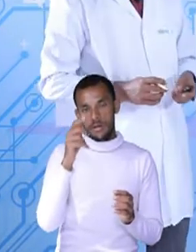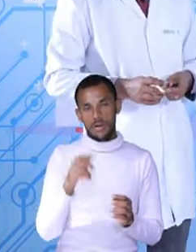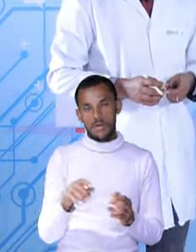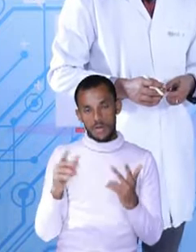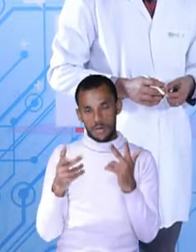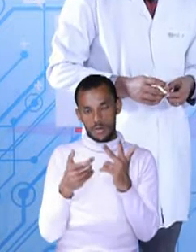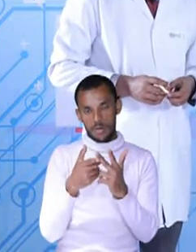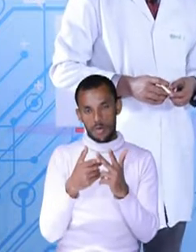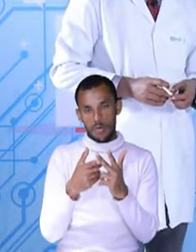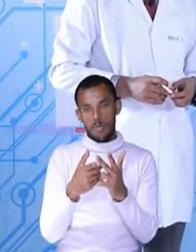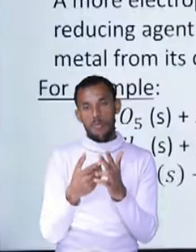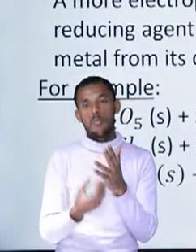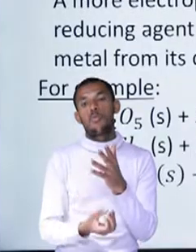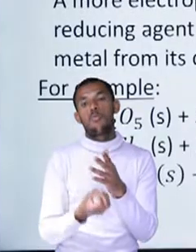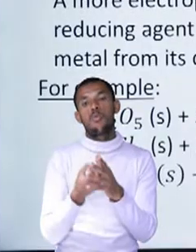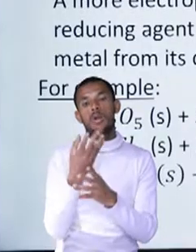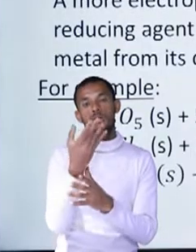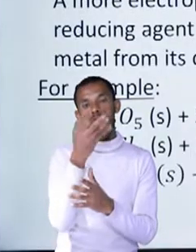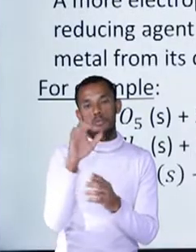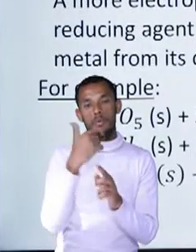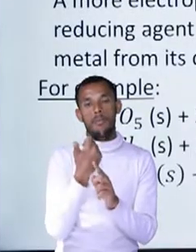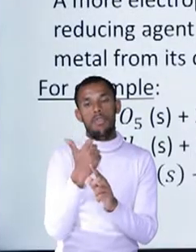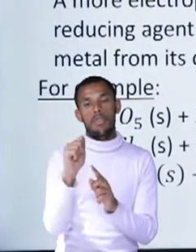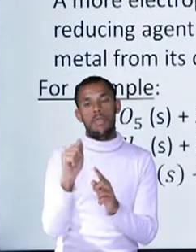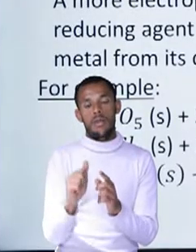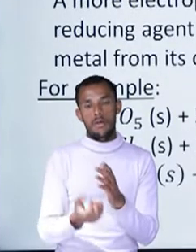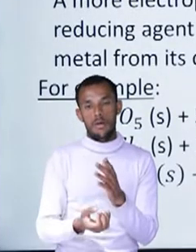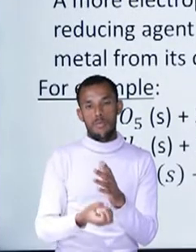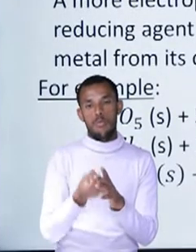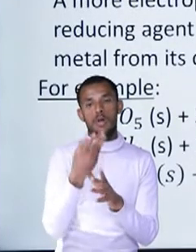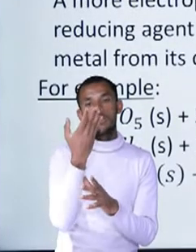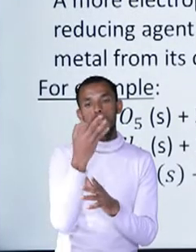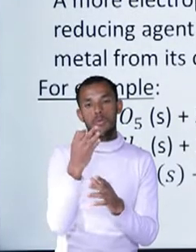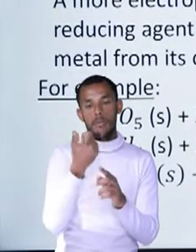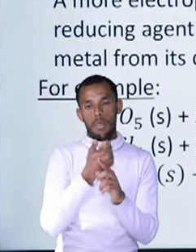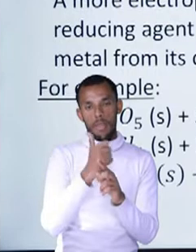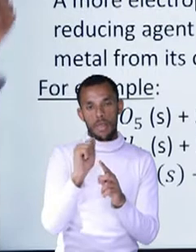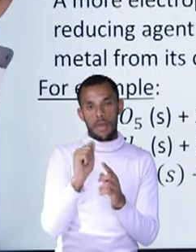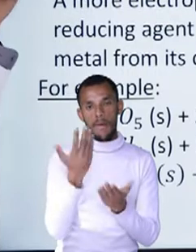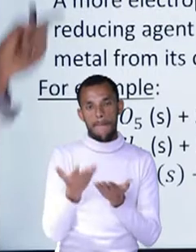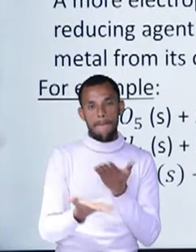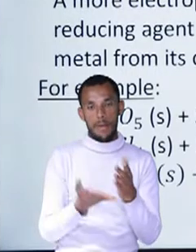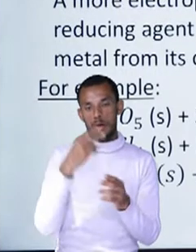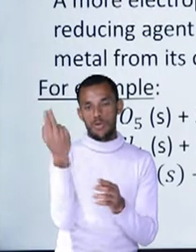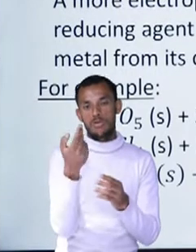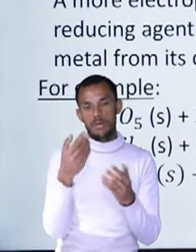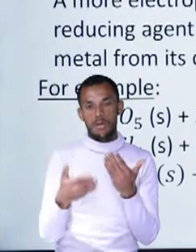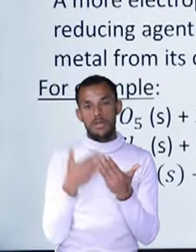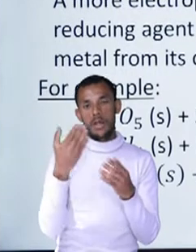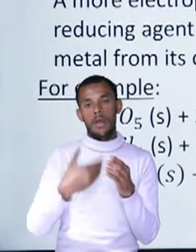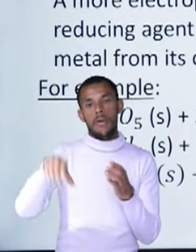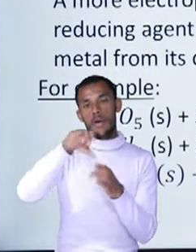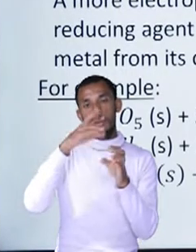The third one is production of metals. The production of metals by reduction may be accomplished either chemically